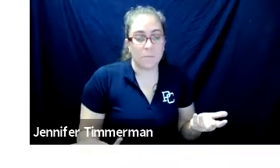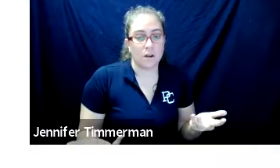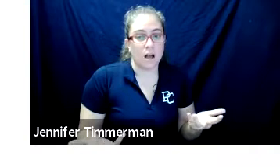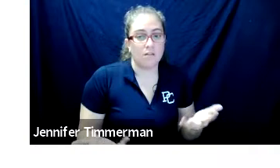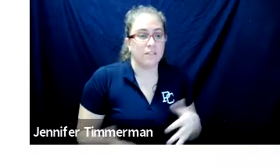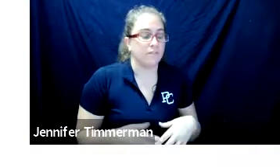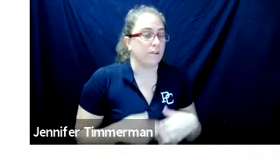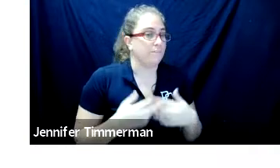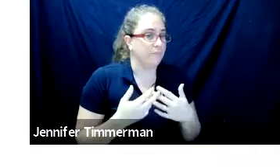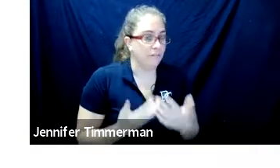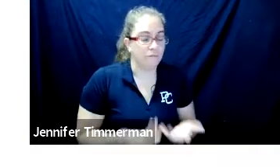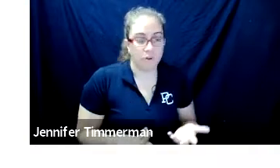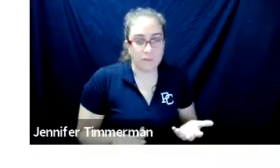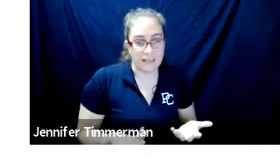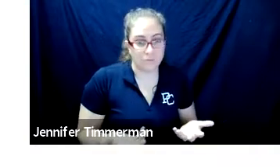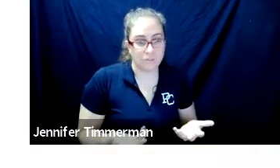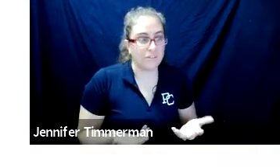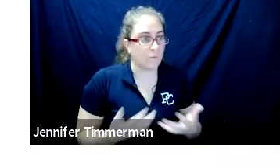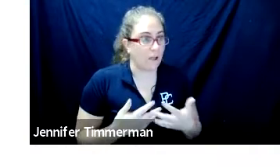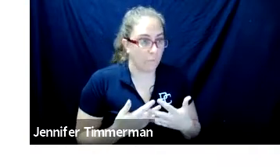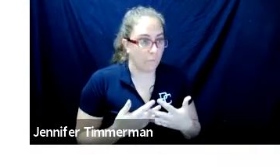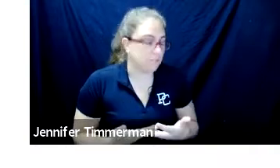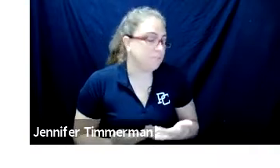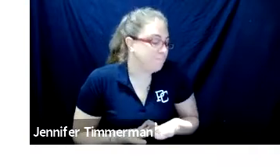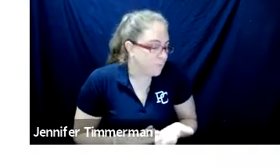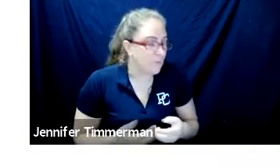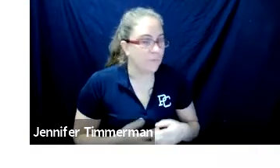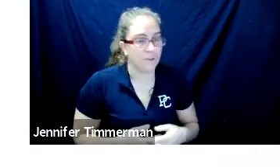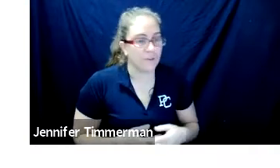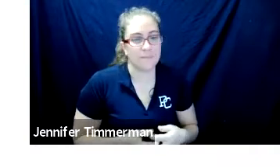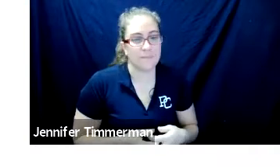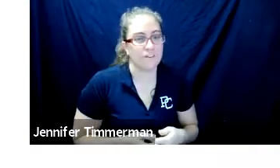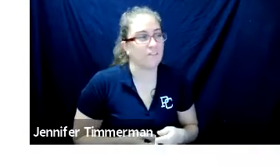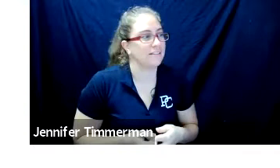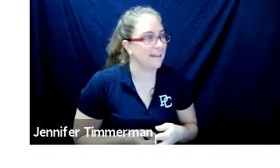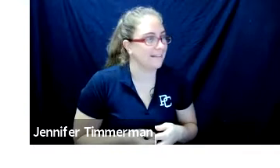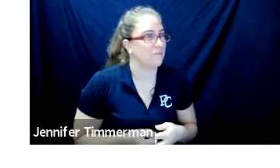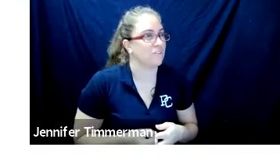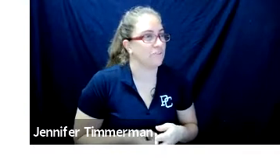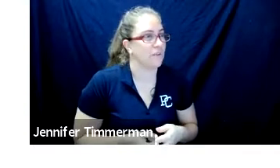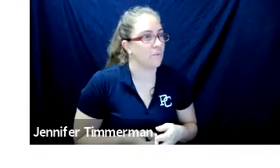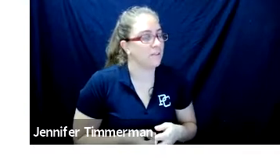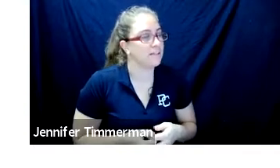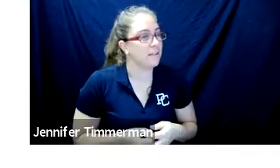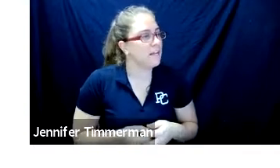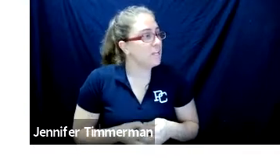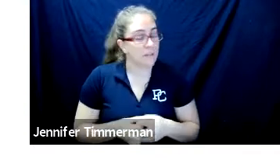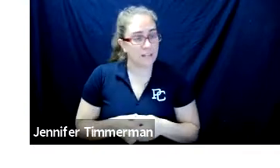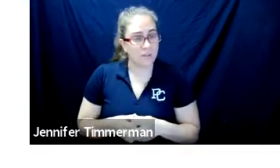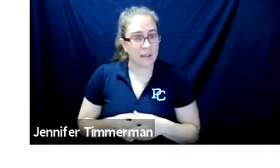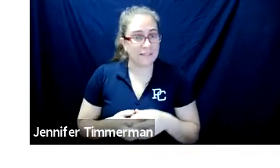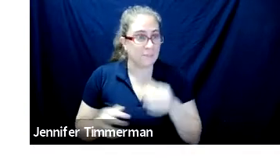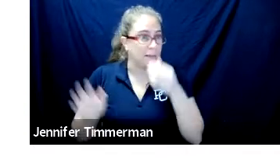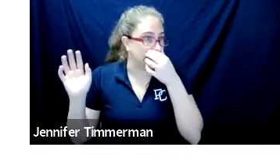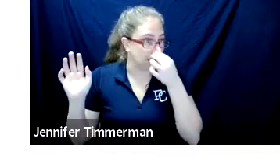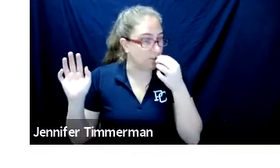a number of different verbal languages around the world, there's a number of different signed languages around the world. Do any